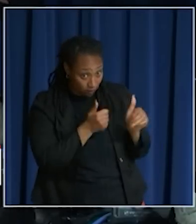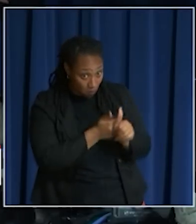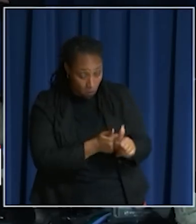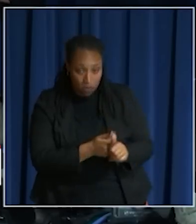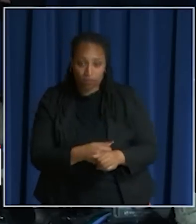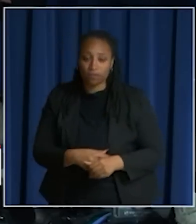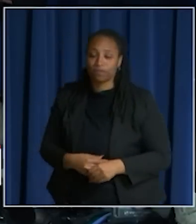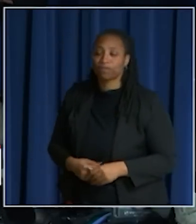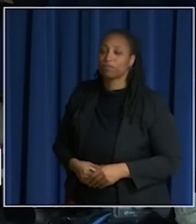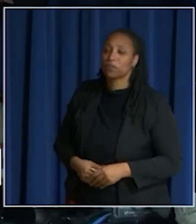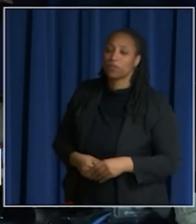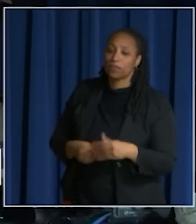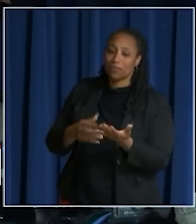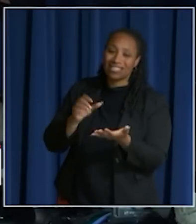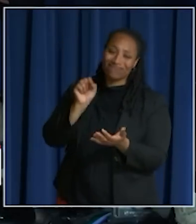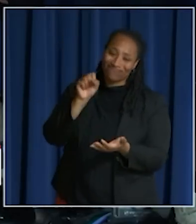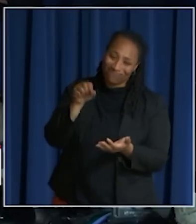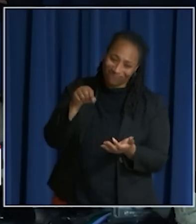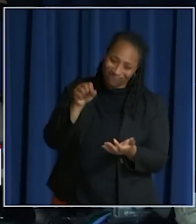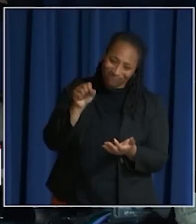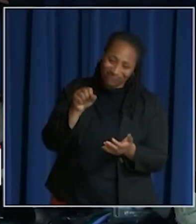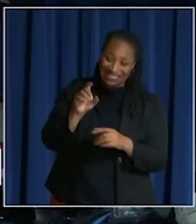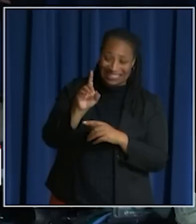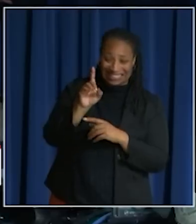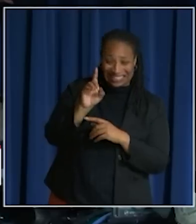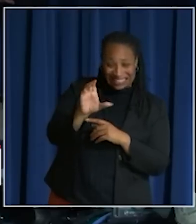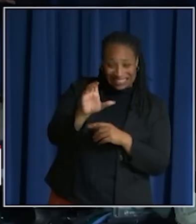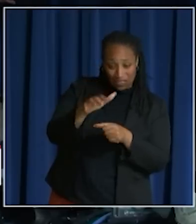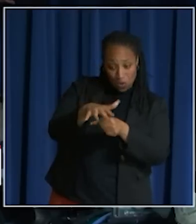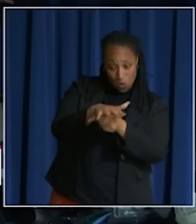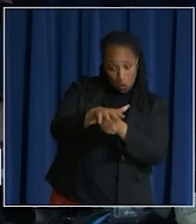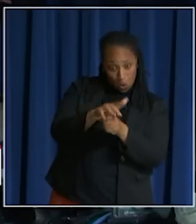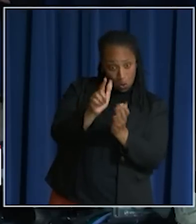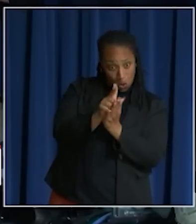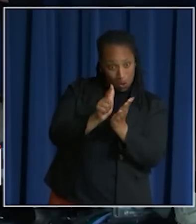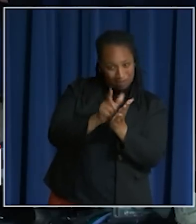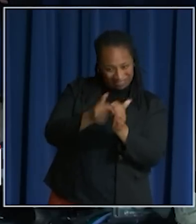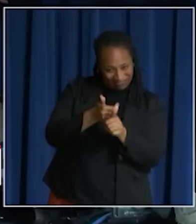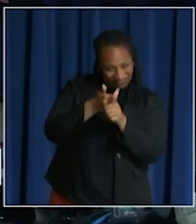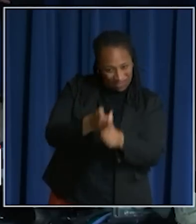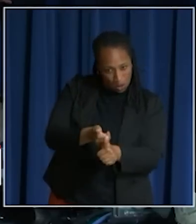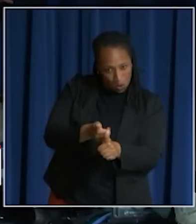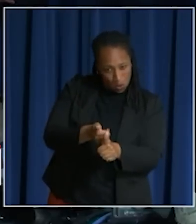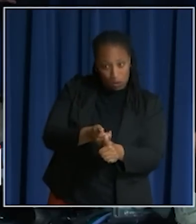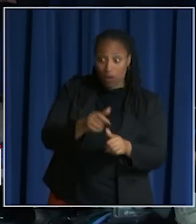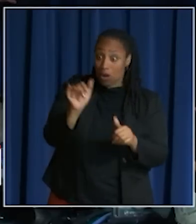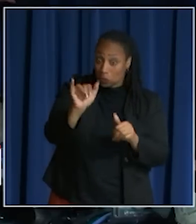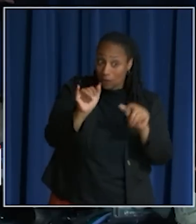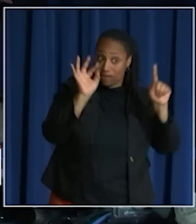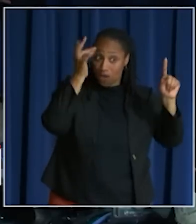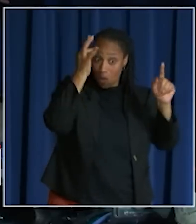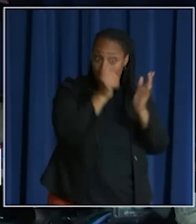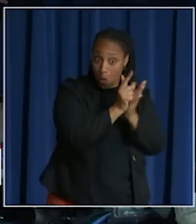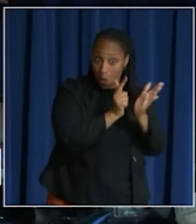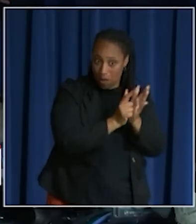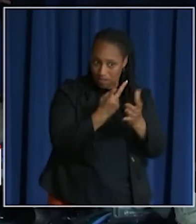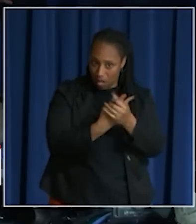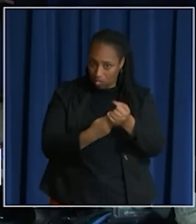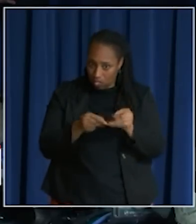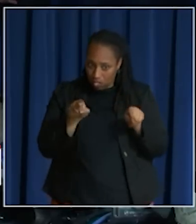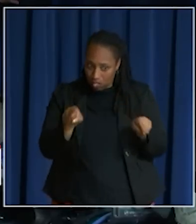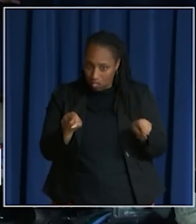are subject to DC and local laws as well as federal laws. And that will continue even under this plan? Yes.